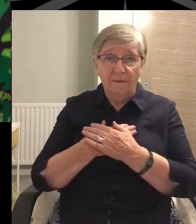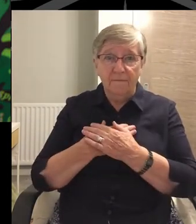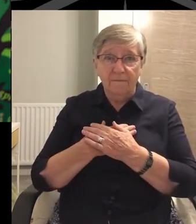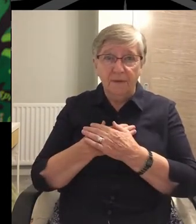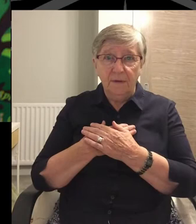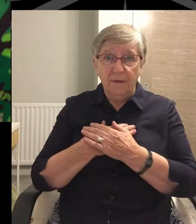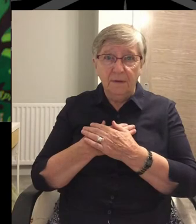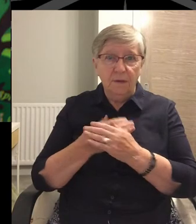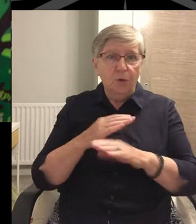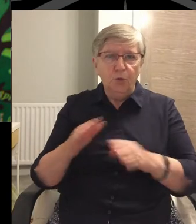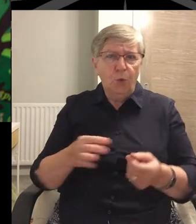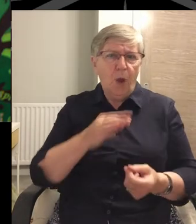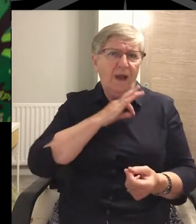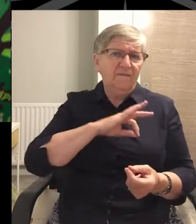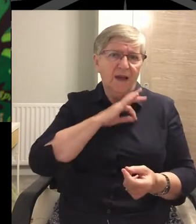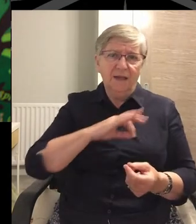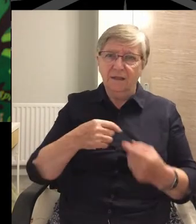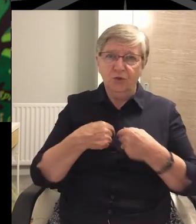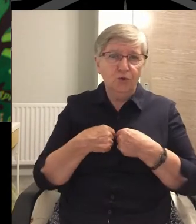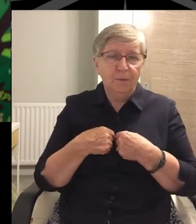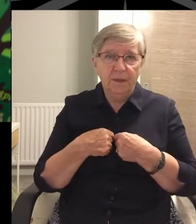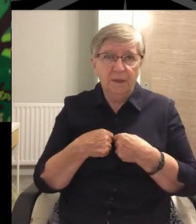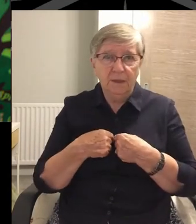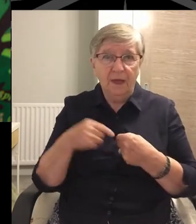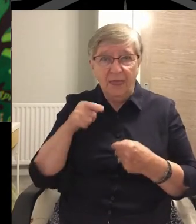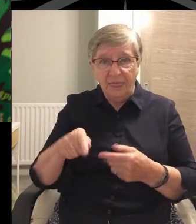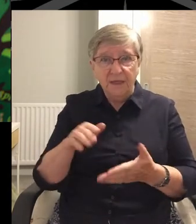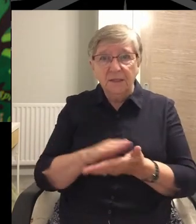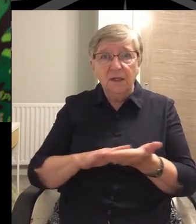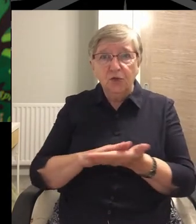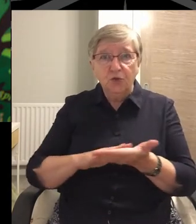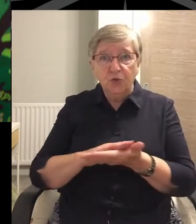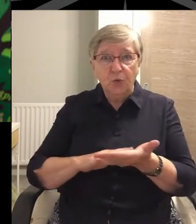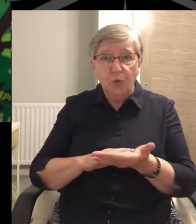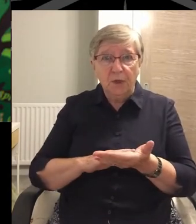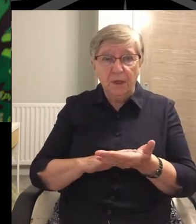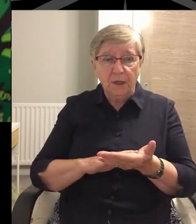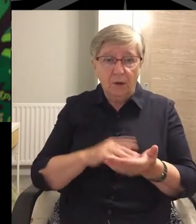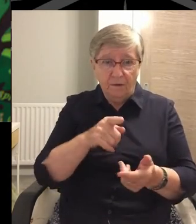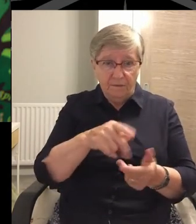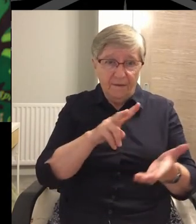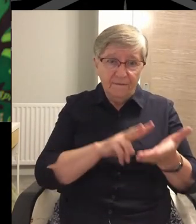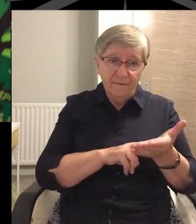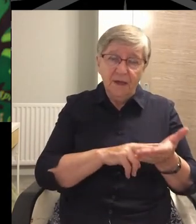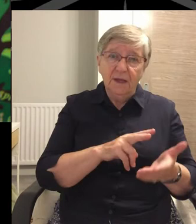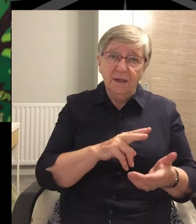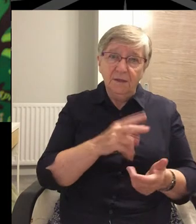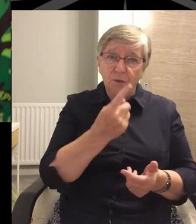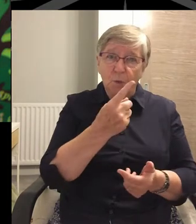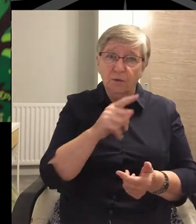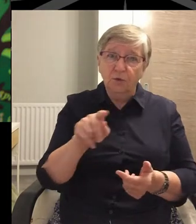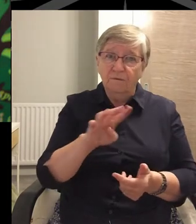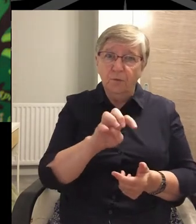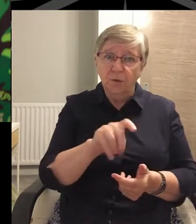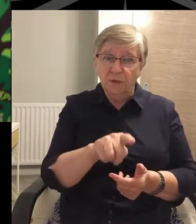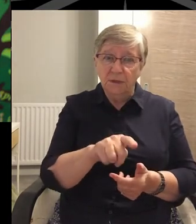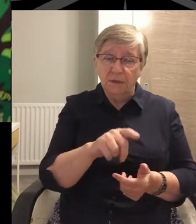Someone loves even where it's no particular advantage to them. This is the story of these first verses of Ezekiel